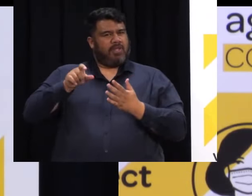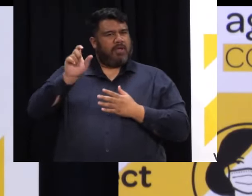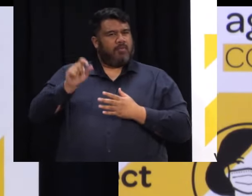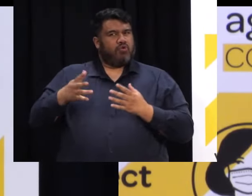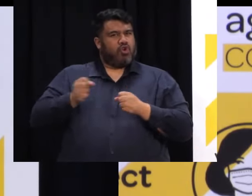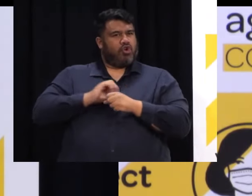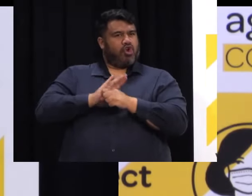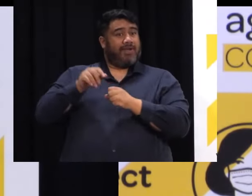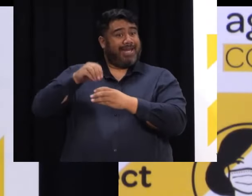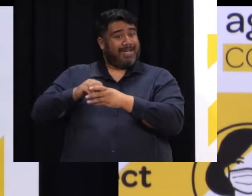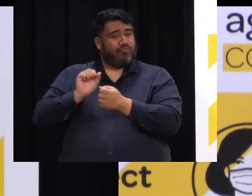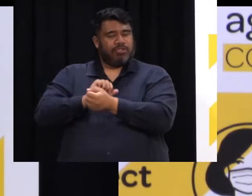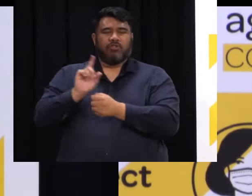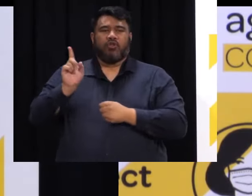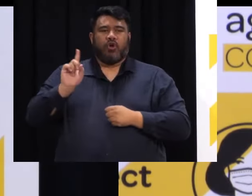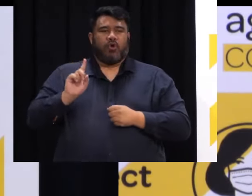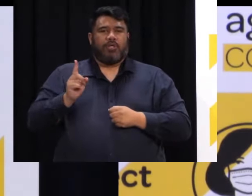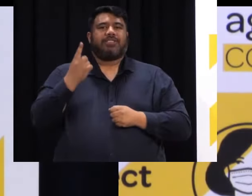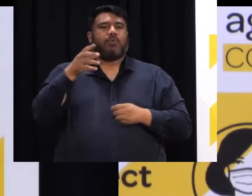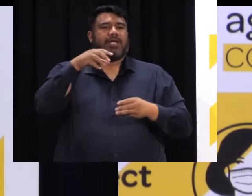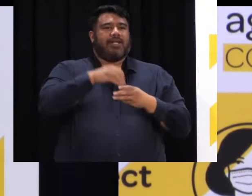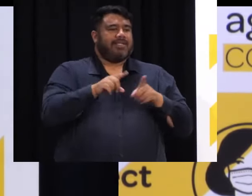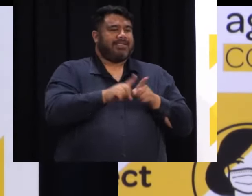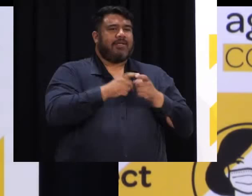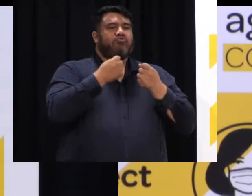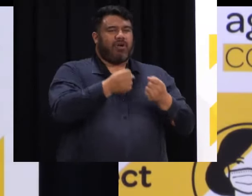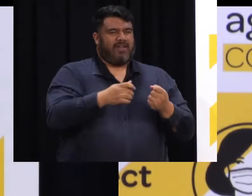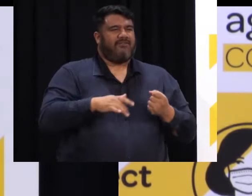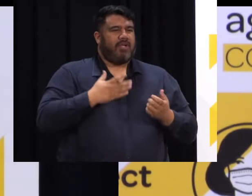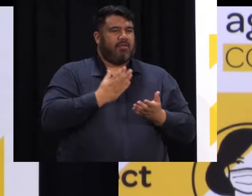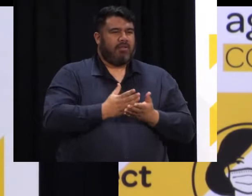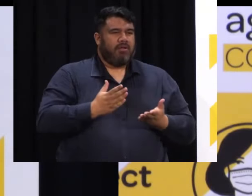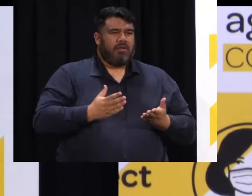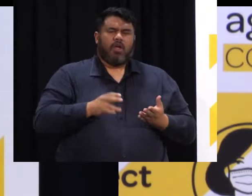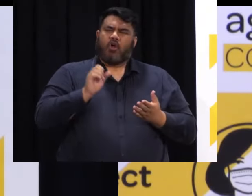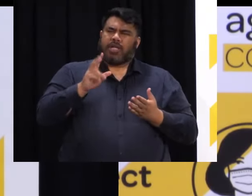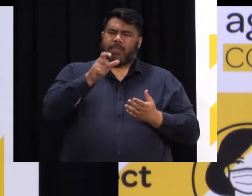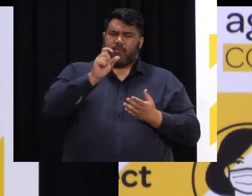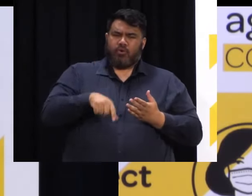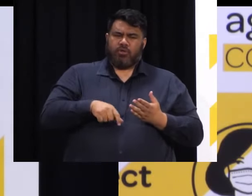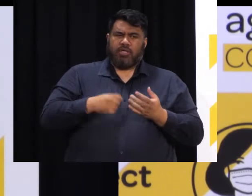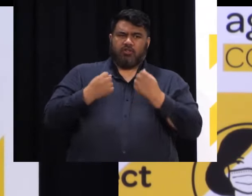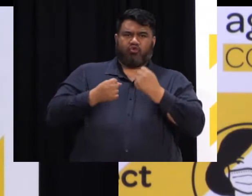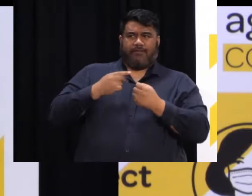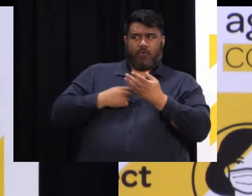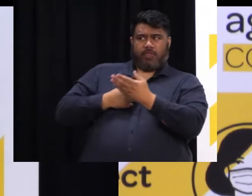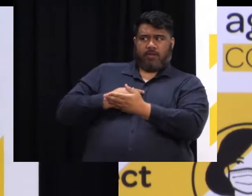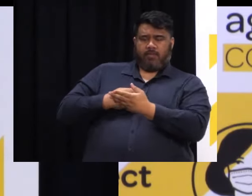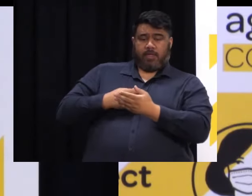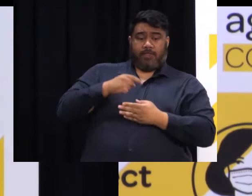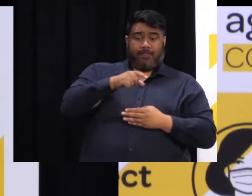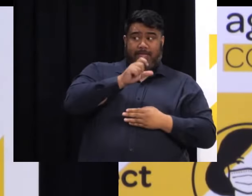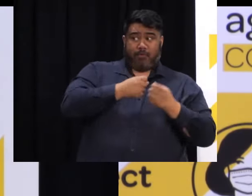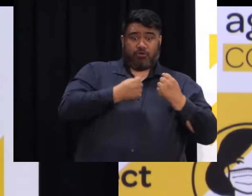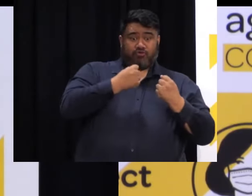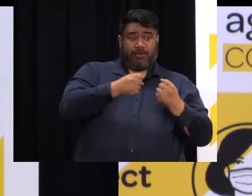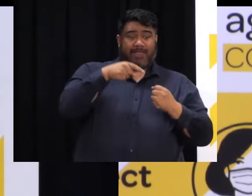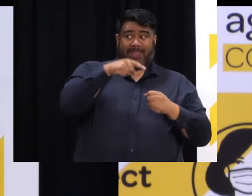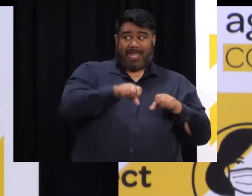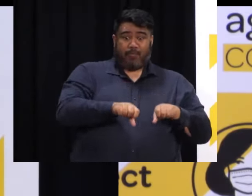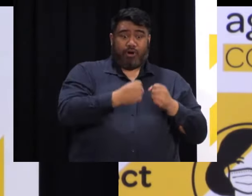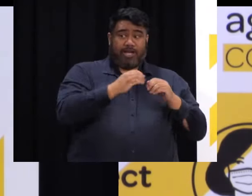from someone that's been involved in their journey to their bailed address. And did the person who transported them, did they break the level 4